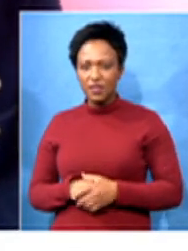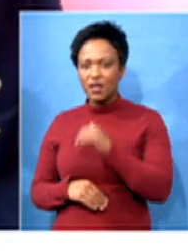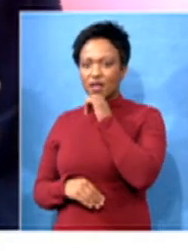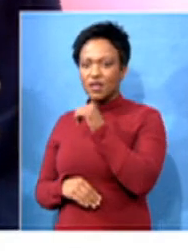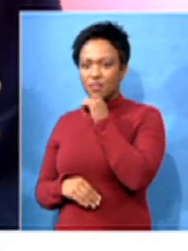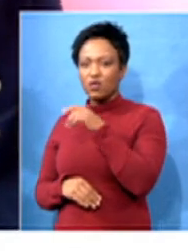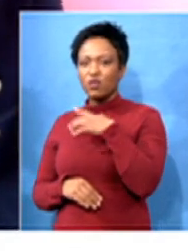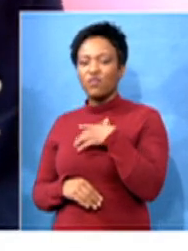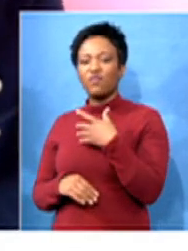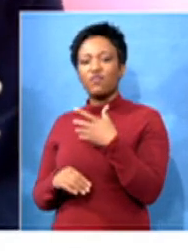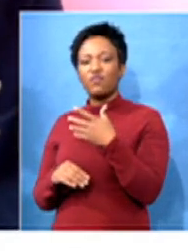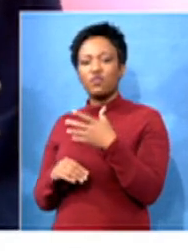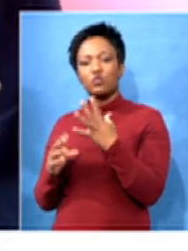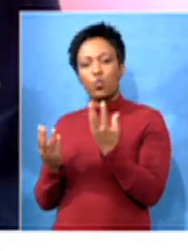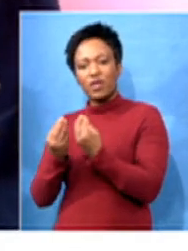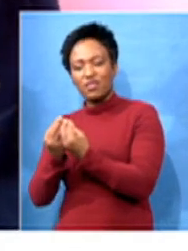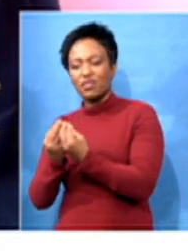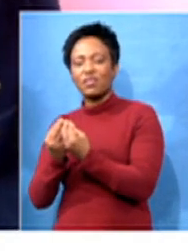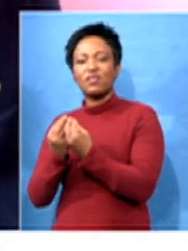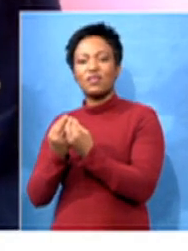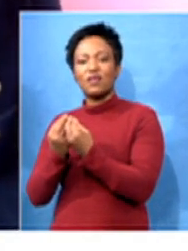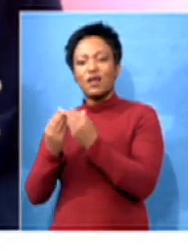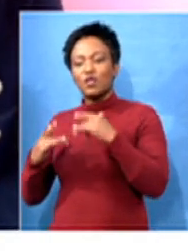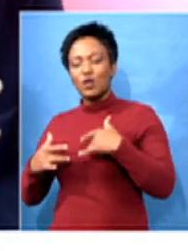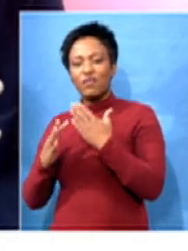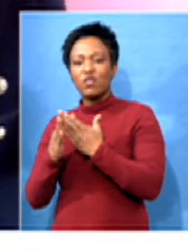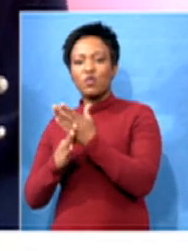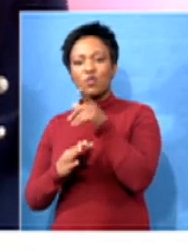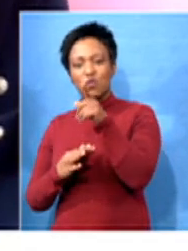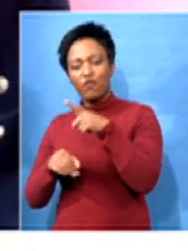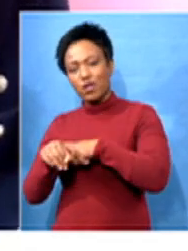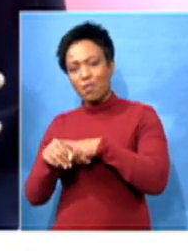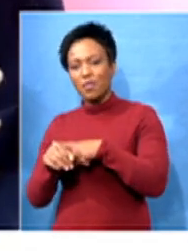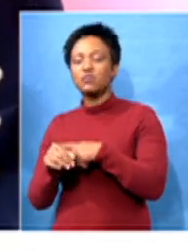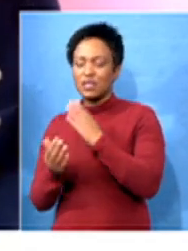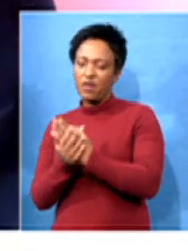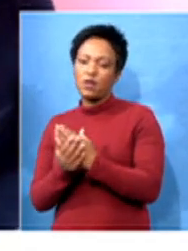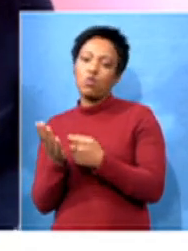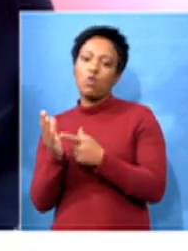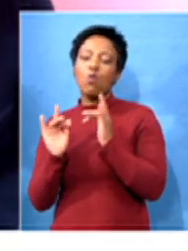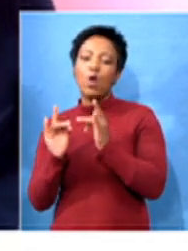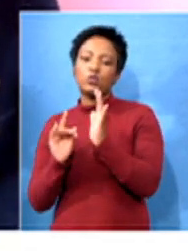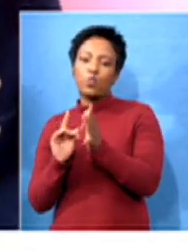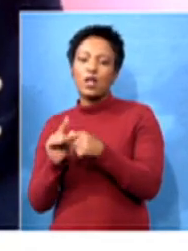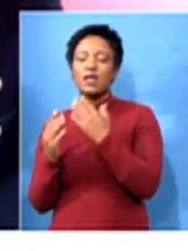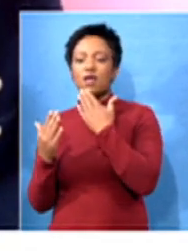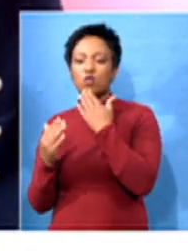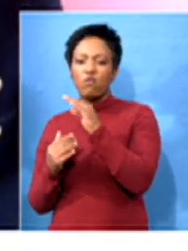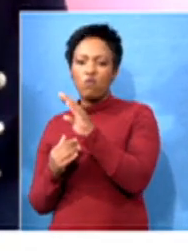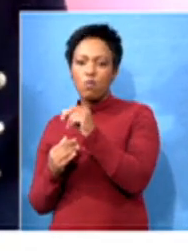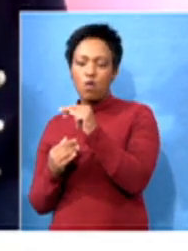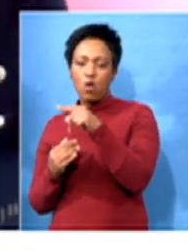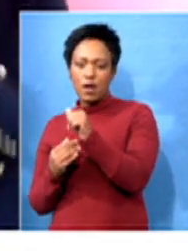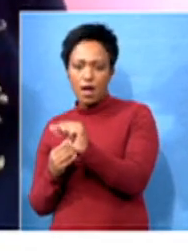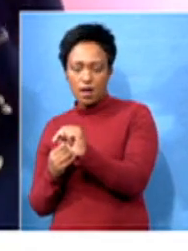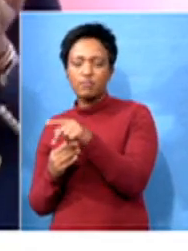to be voyeurs and live through you for those moments, we'll definitely be watching. Thank you so much, Bonang Matheba, for talking to us